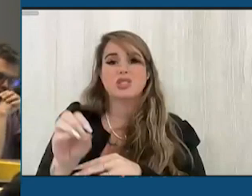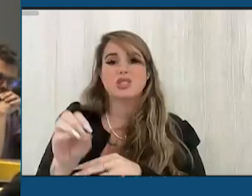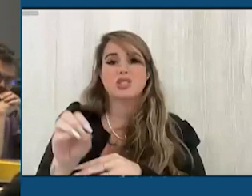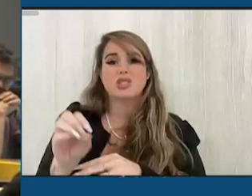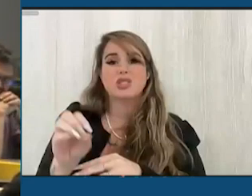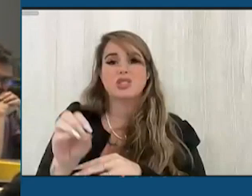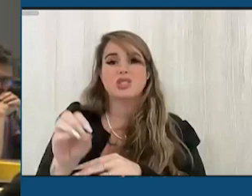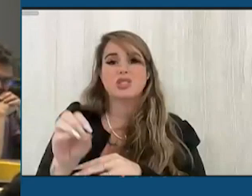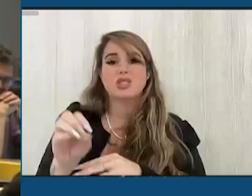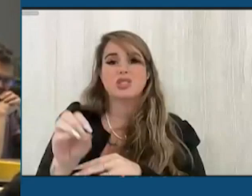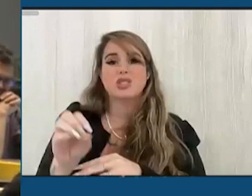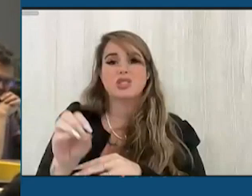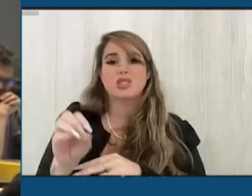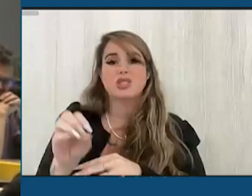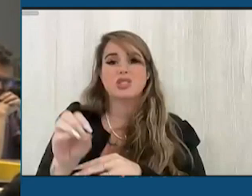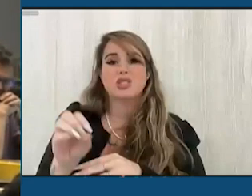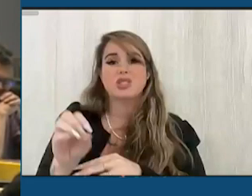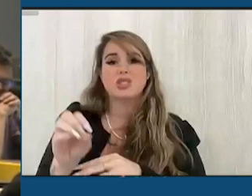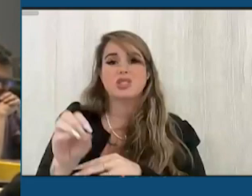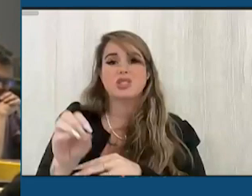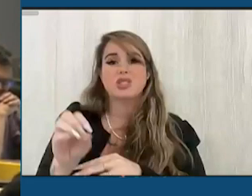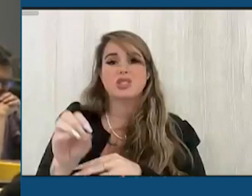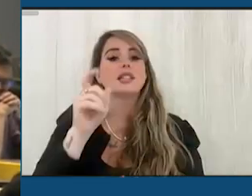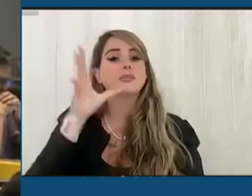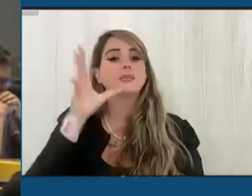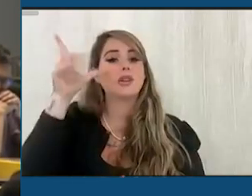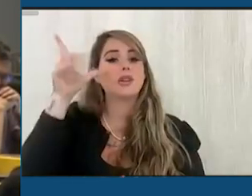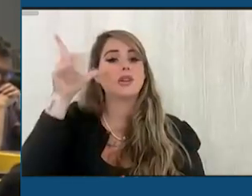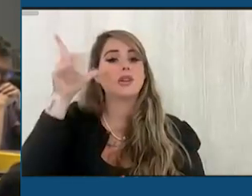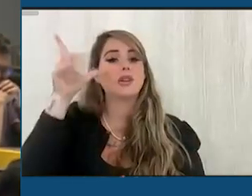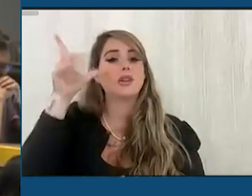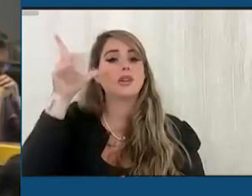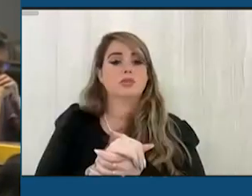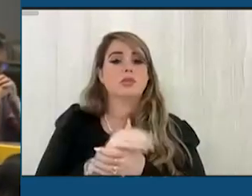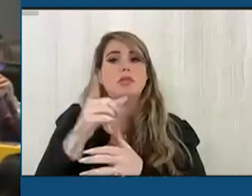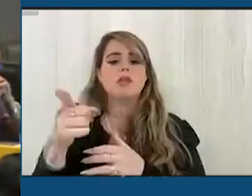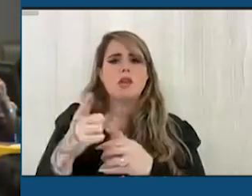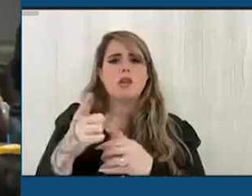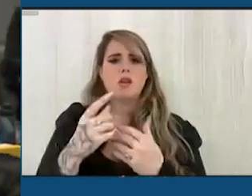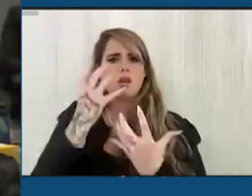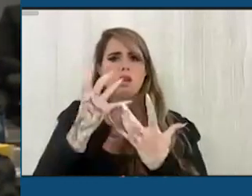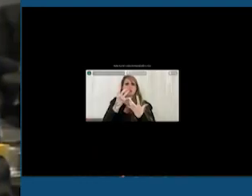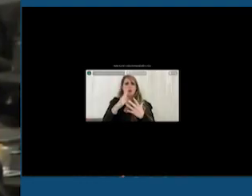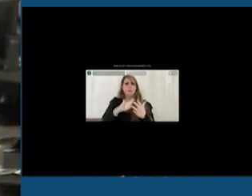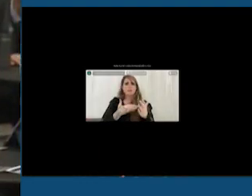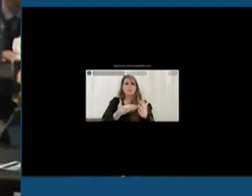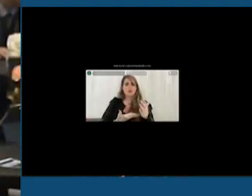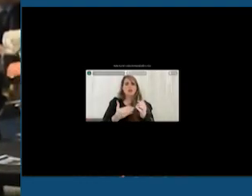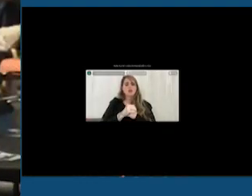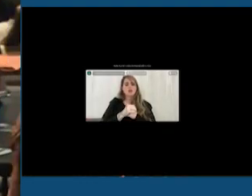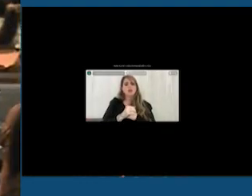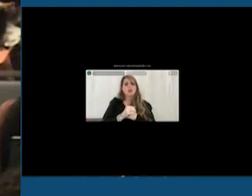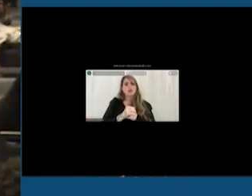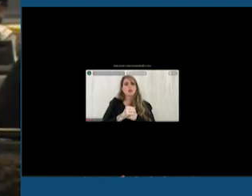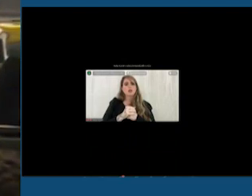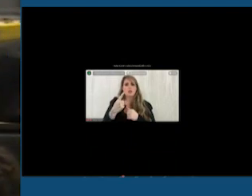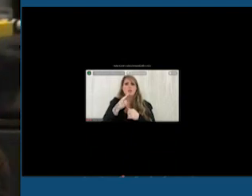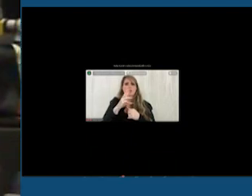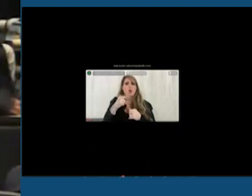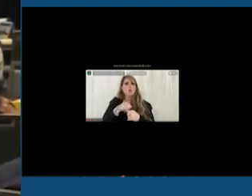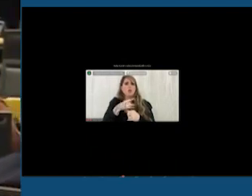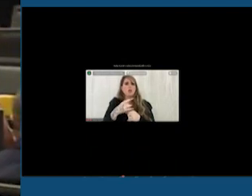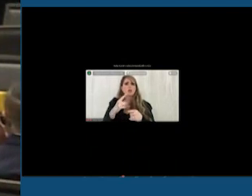And then I ask parents about this, and they get upset with me. They're like, well, we like to outsource those kinds